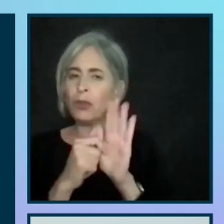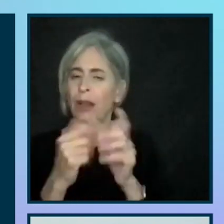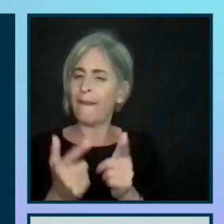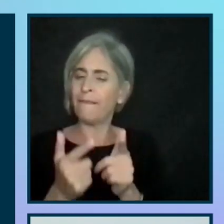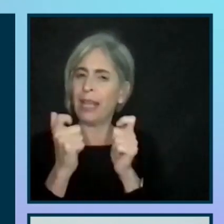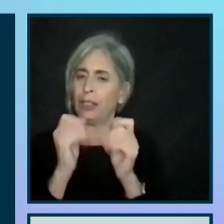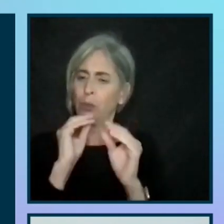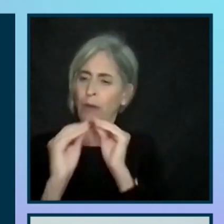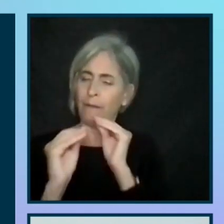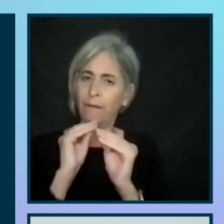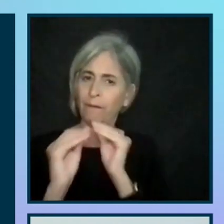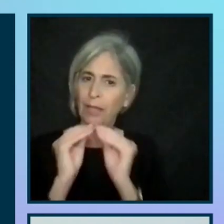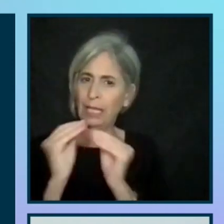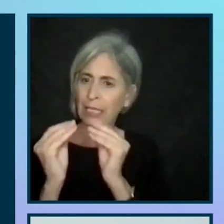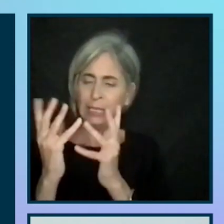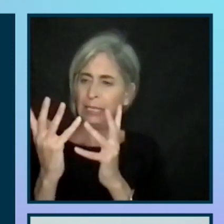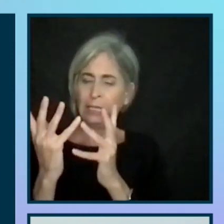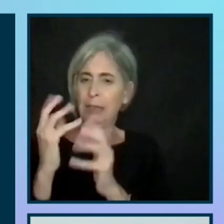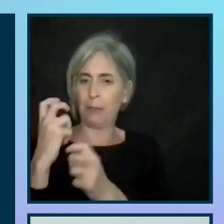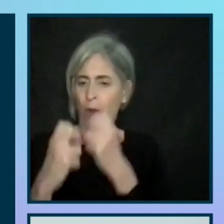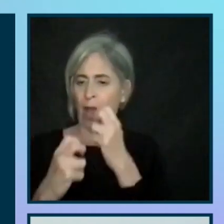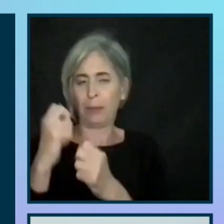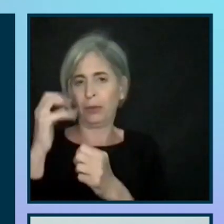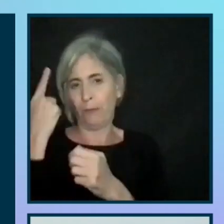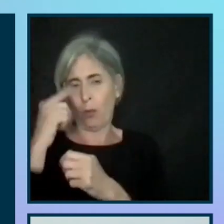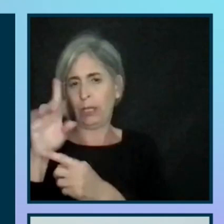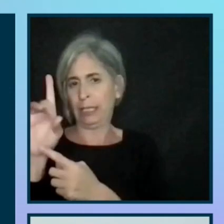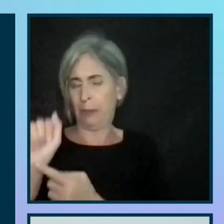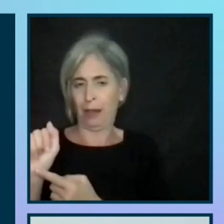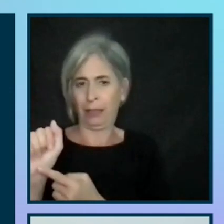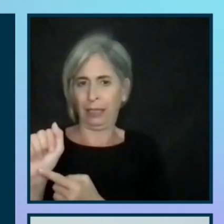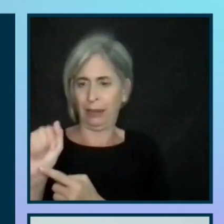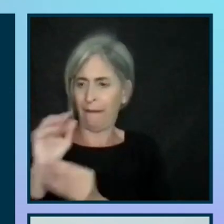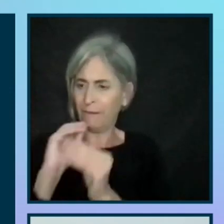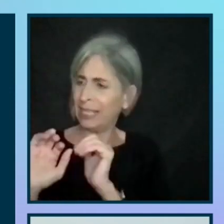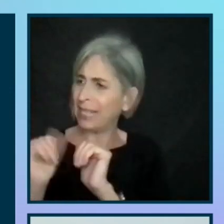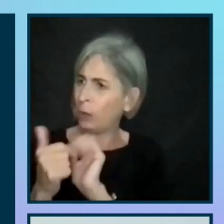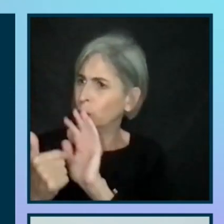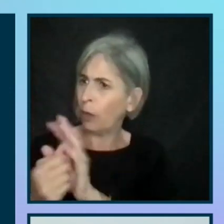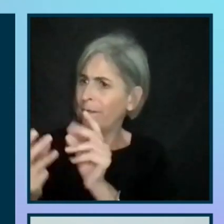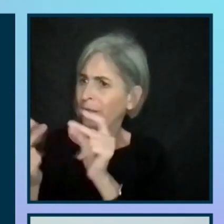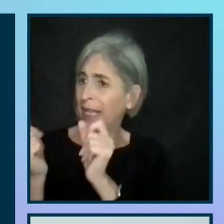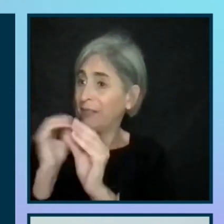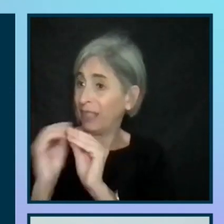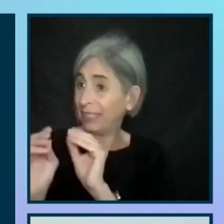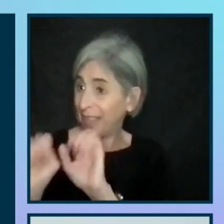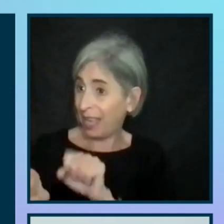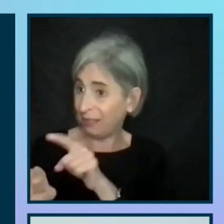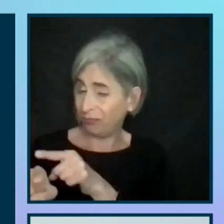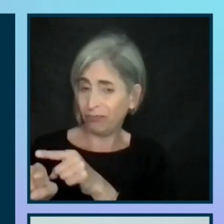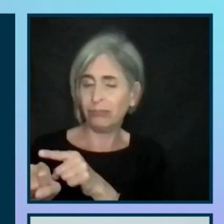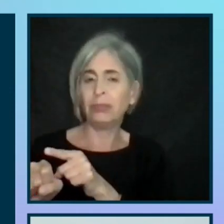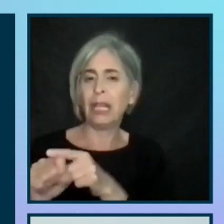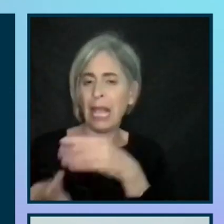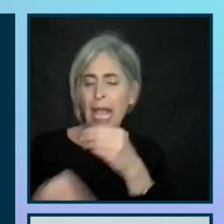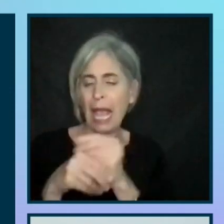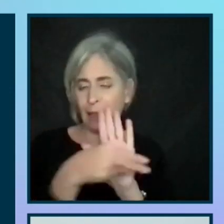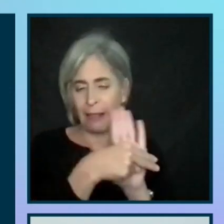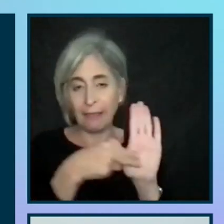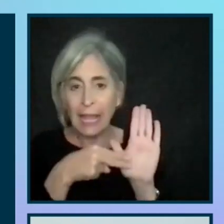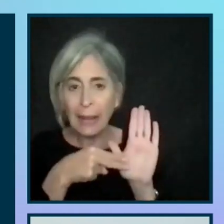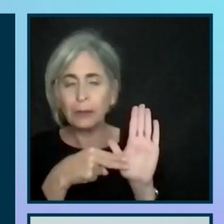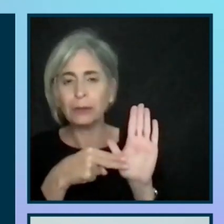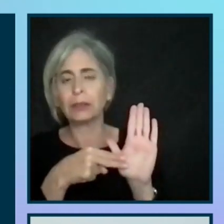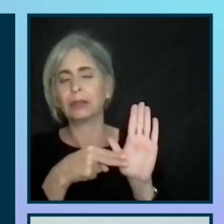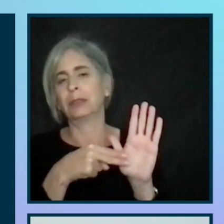fix low-hanging accessibility issues. And this could be adding alt text to images, adding labels to form